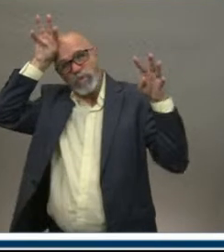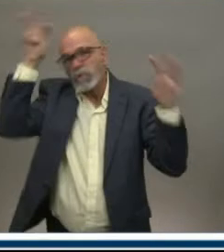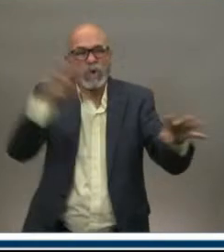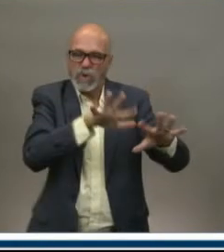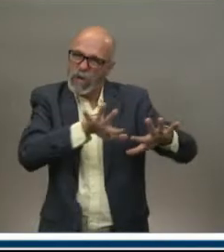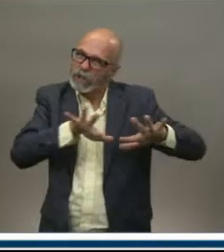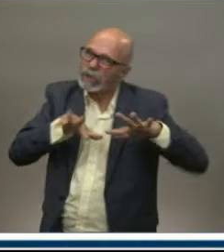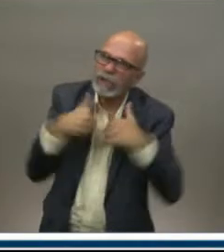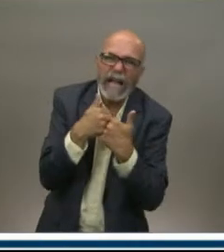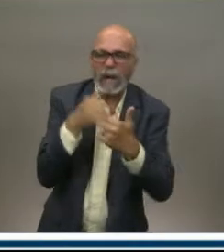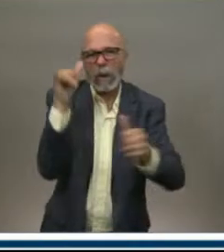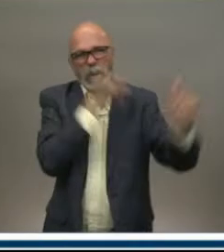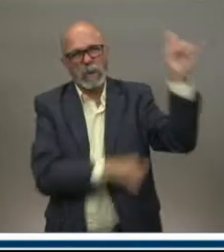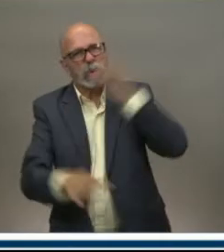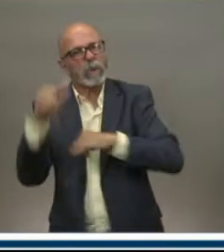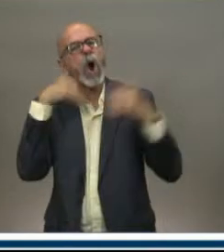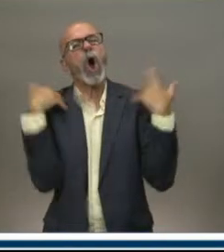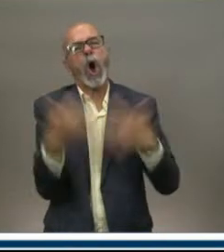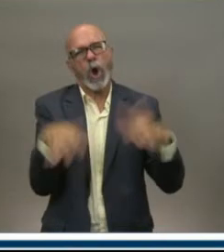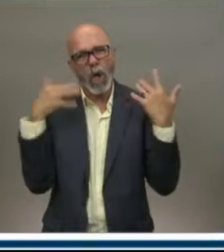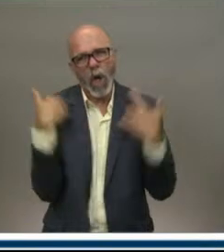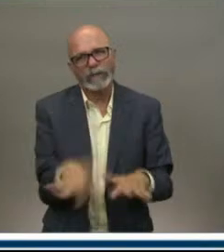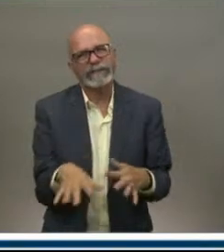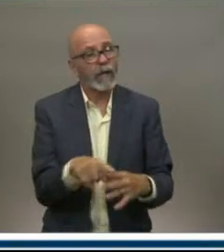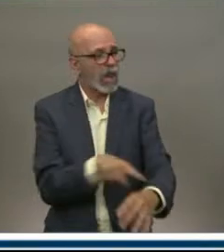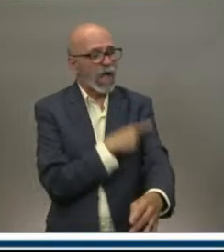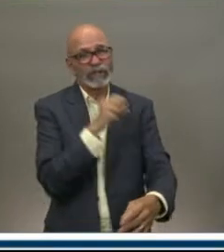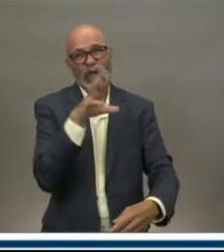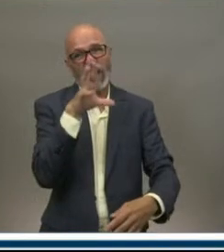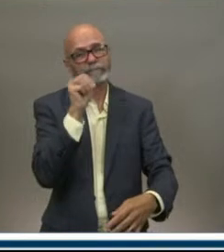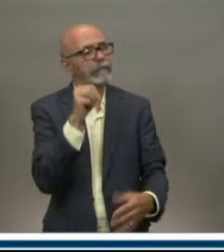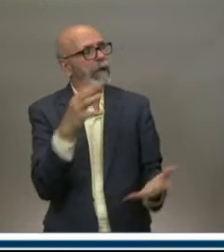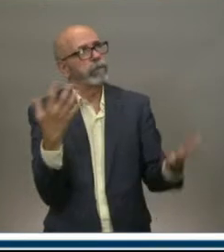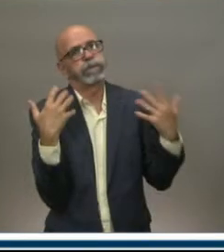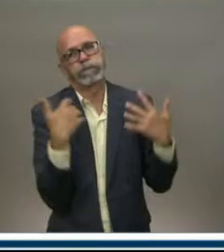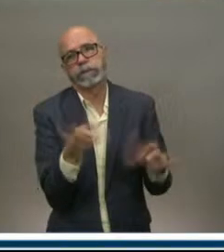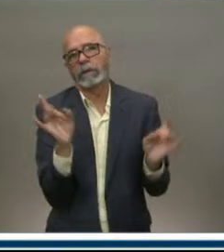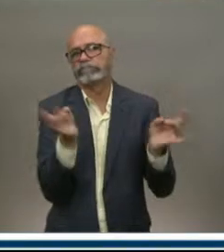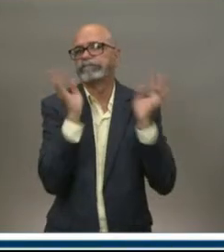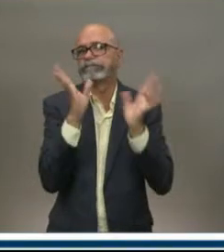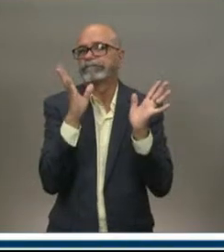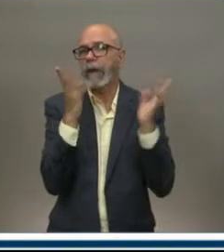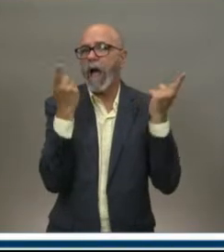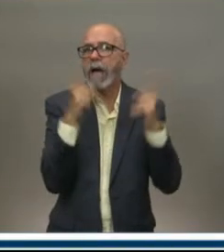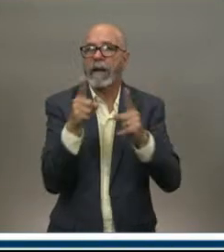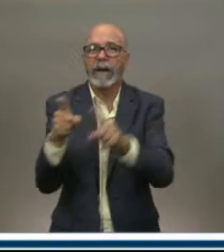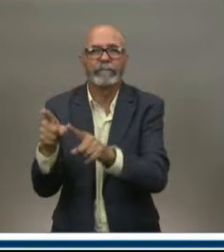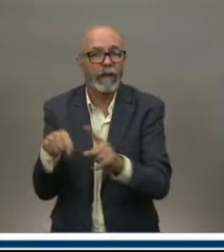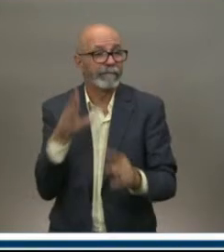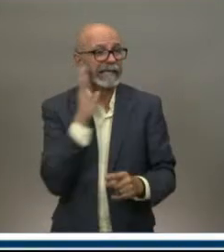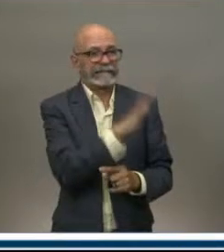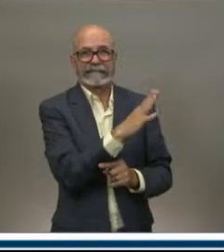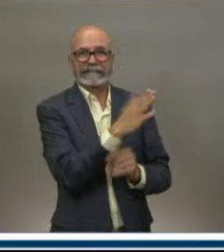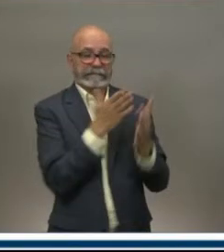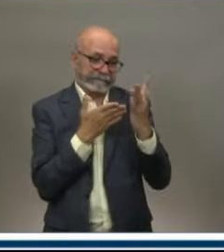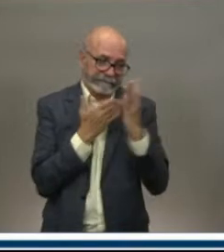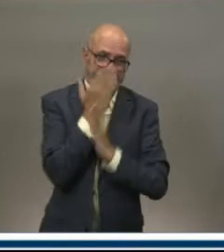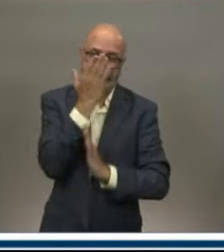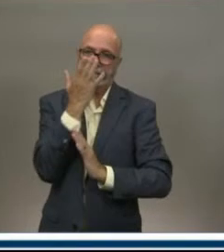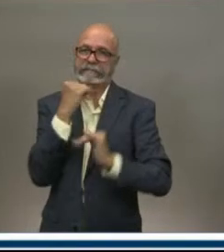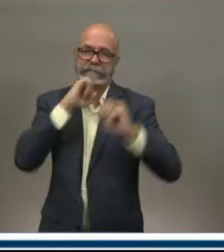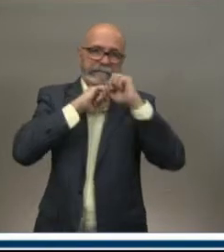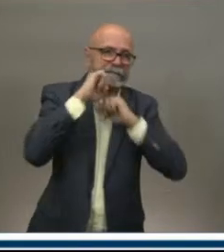throughout the acute as well as the long-term care sector, the response and the challenge for healthcare professionals